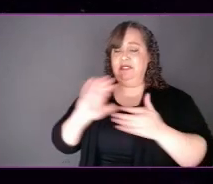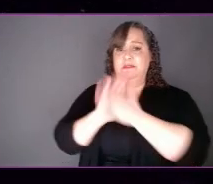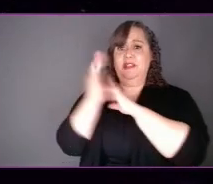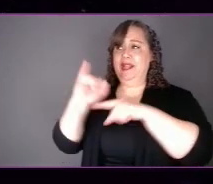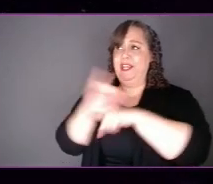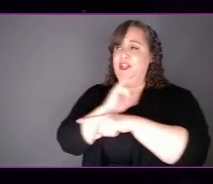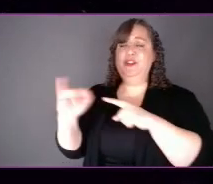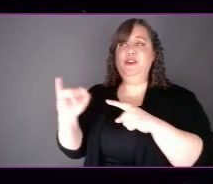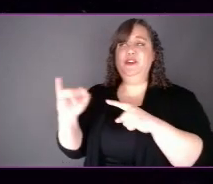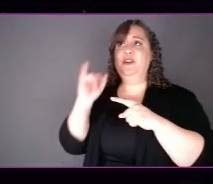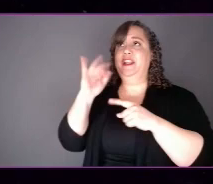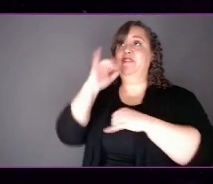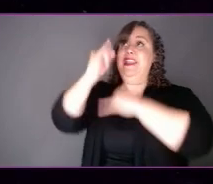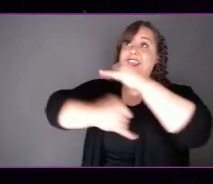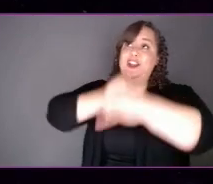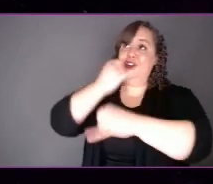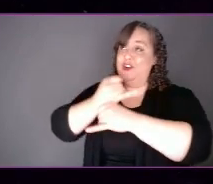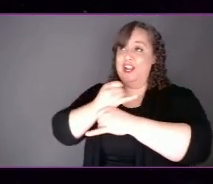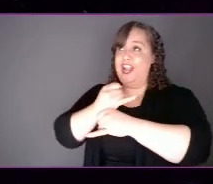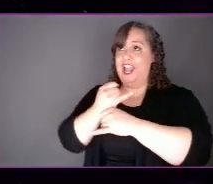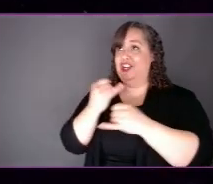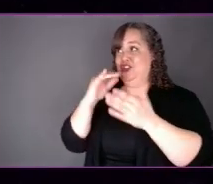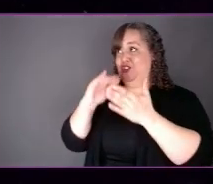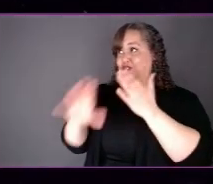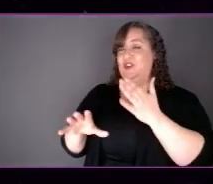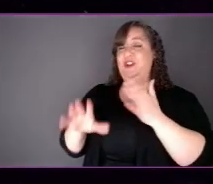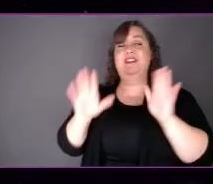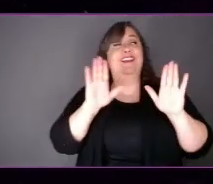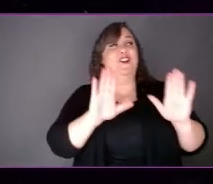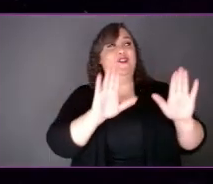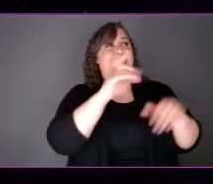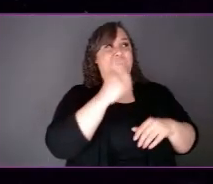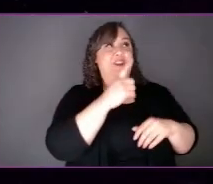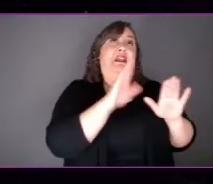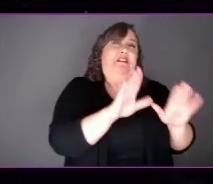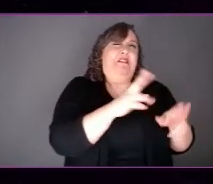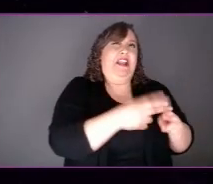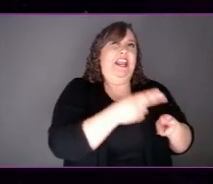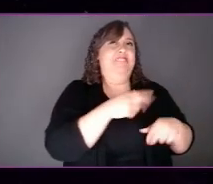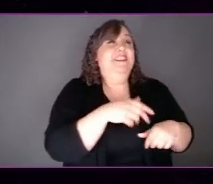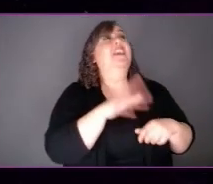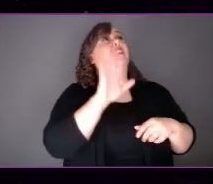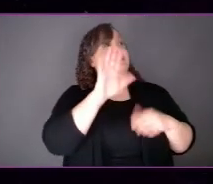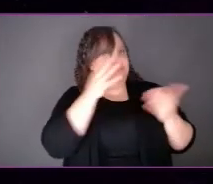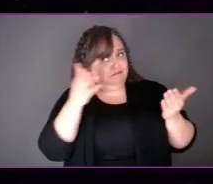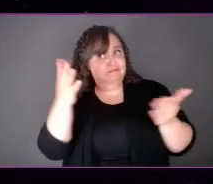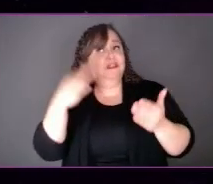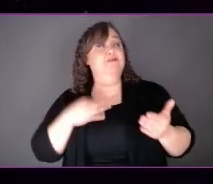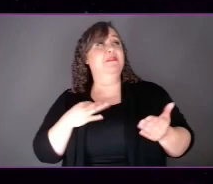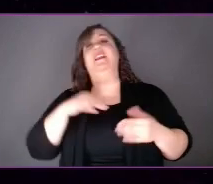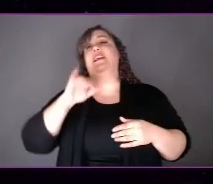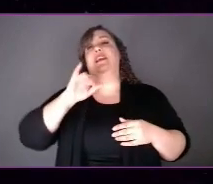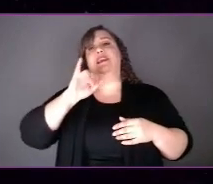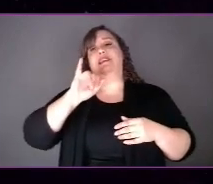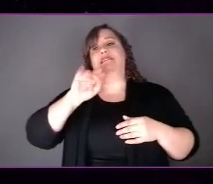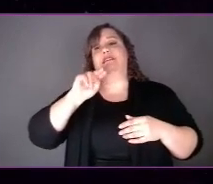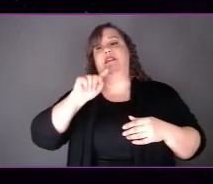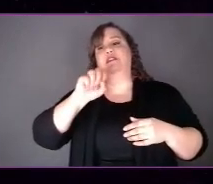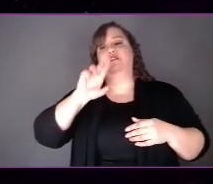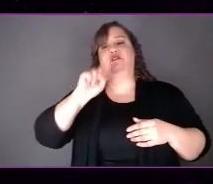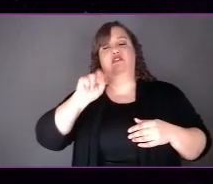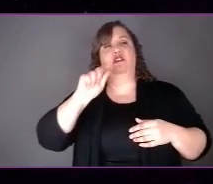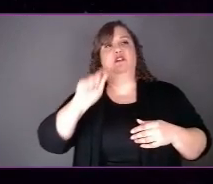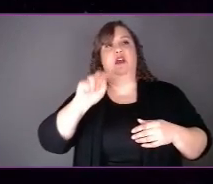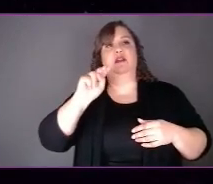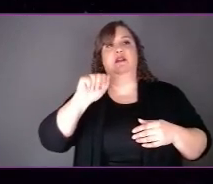great name. I would encourage you again, you're going to go to intern.nasa.gov, and we do have an international